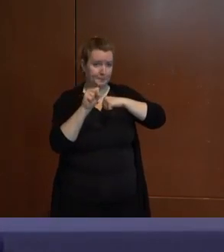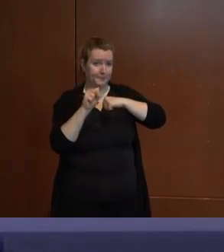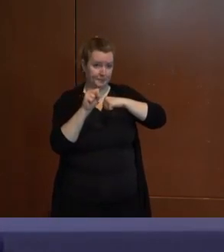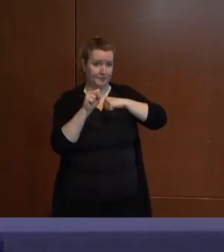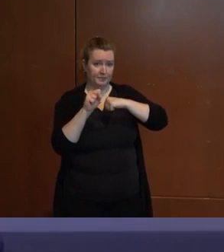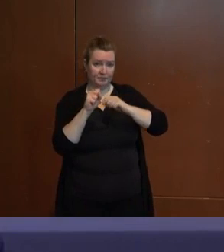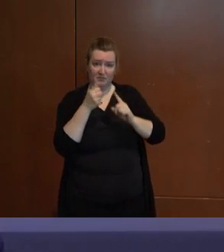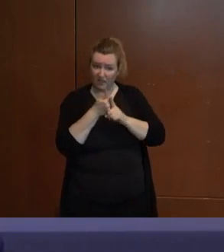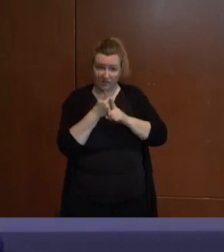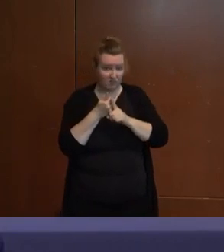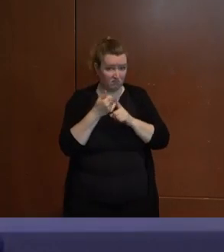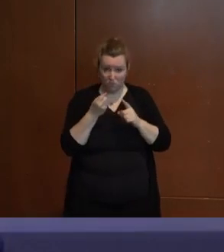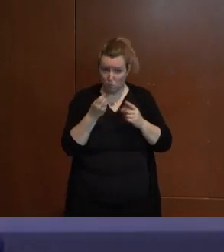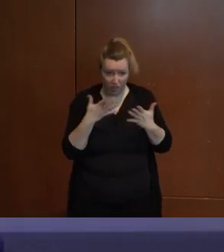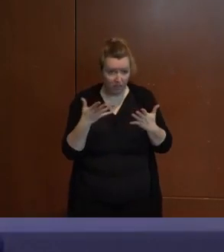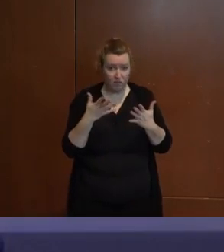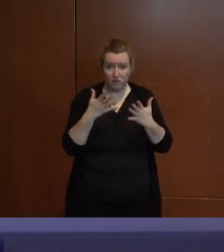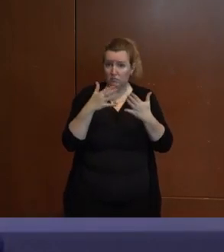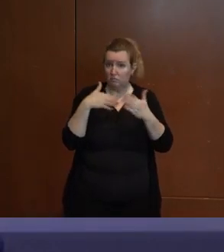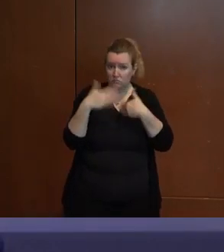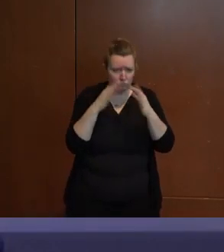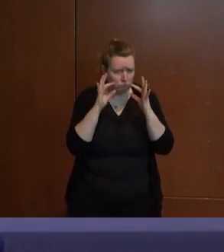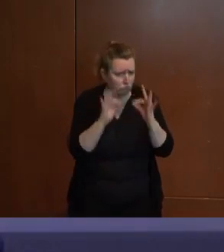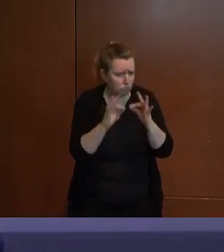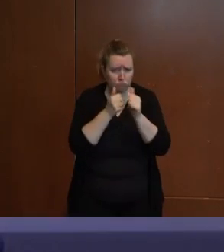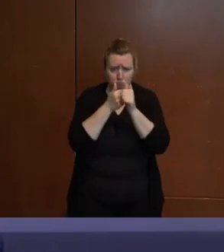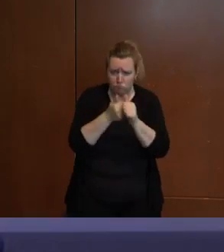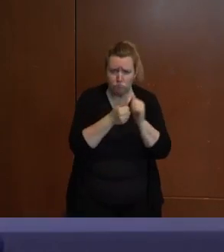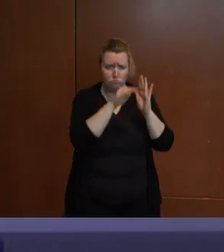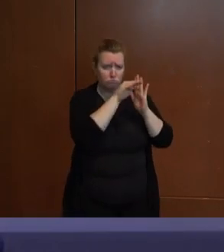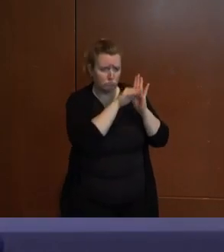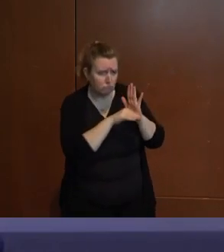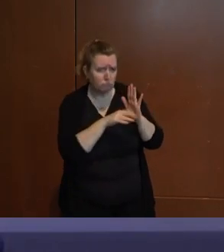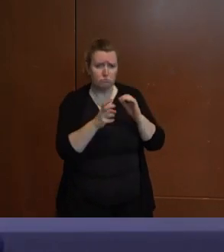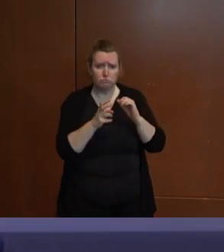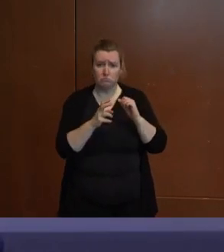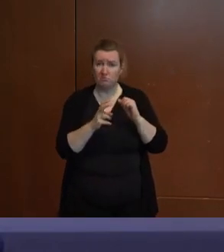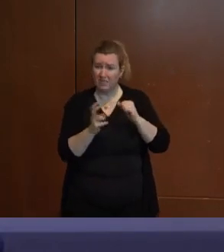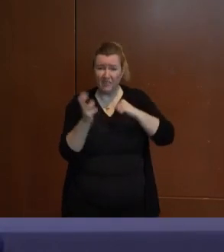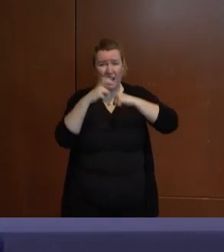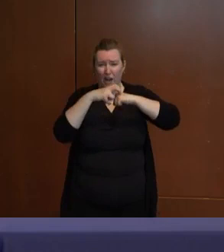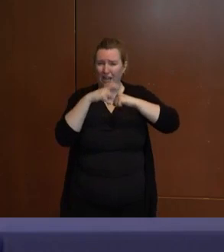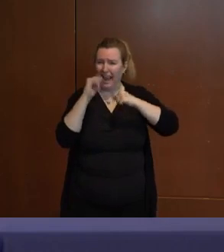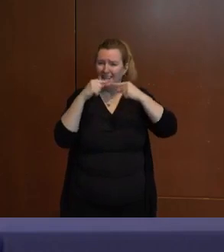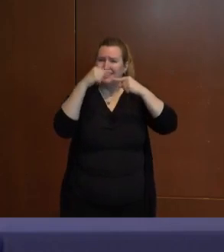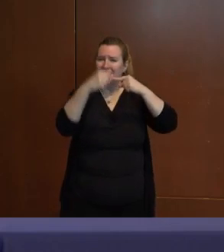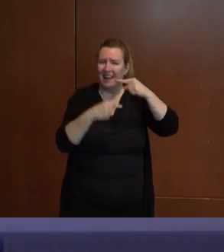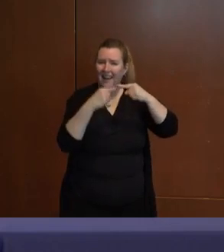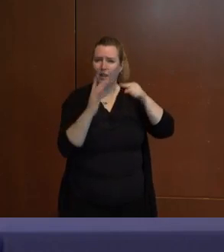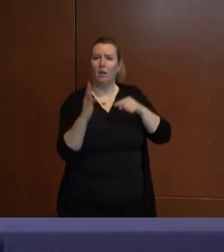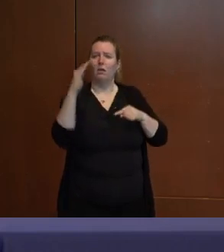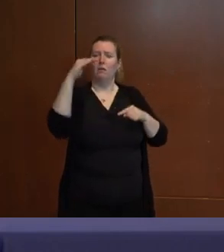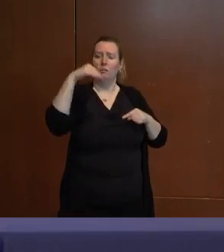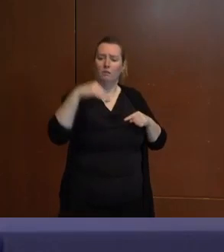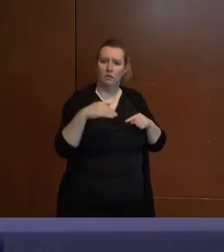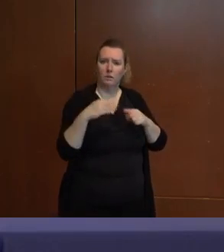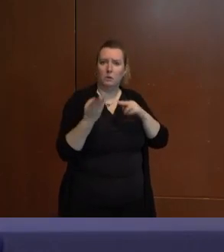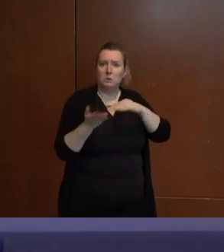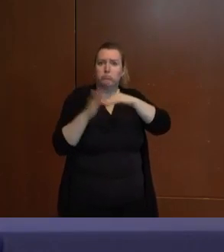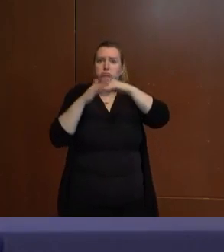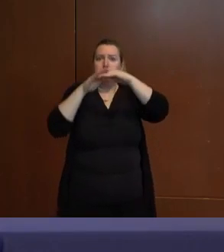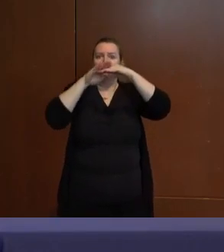the virus could ebb and flow between now and the time that we get a vaccine that's efficacious and that's scalable. So that could